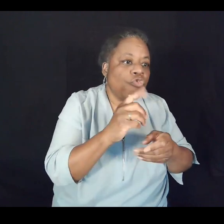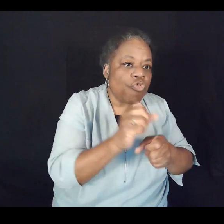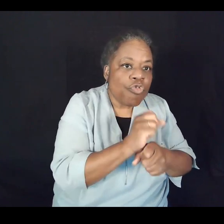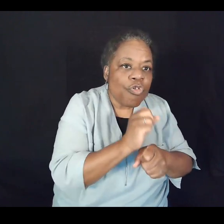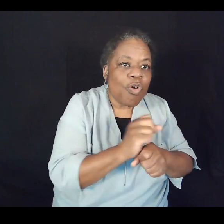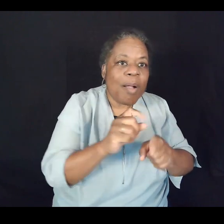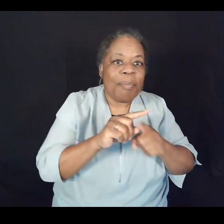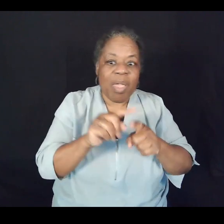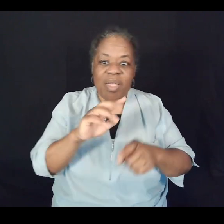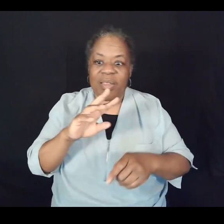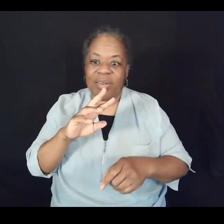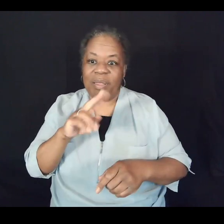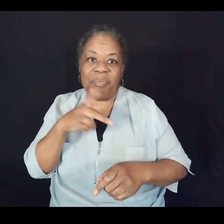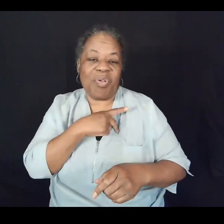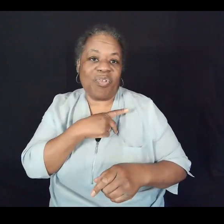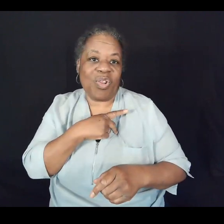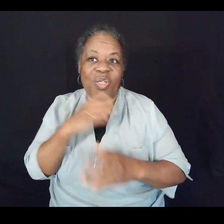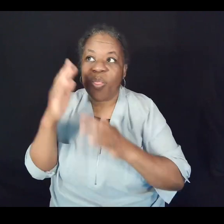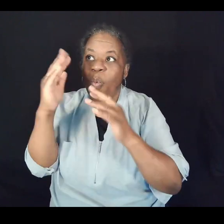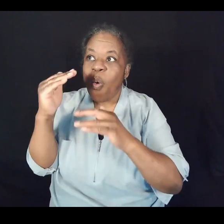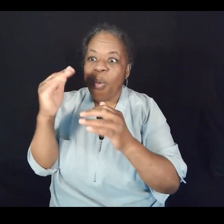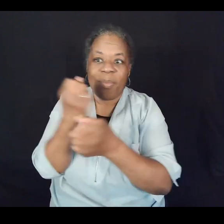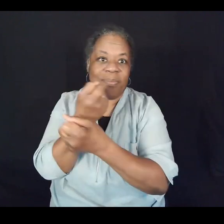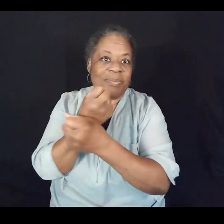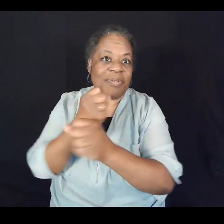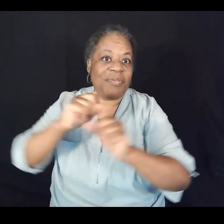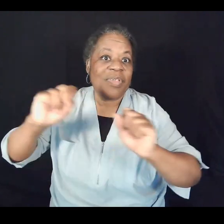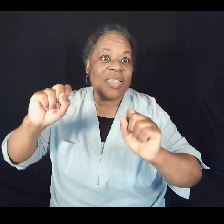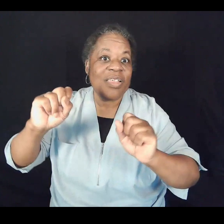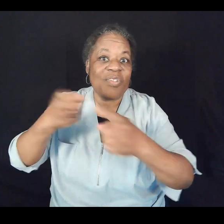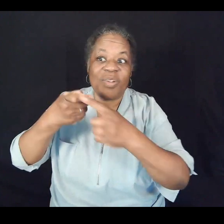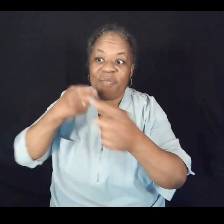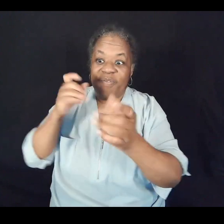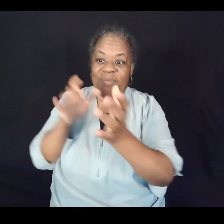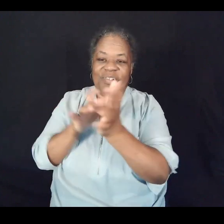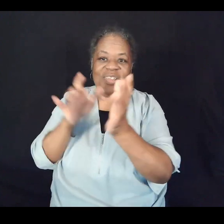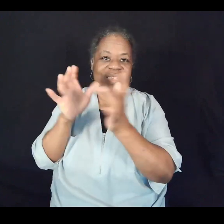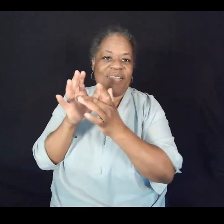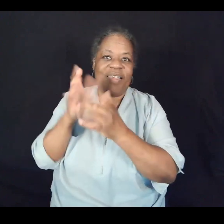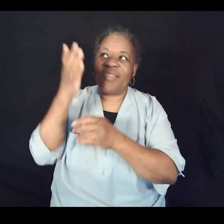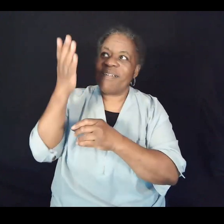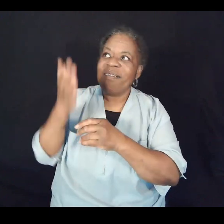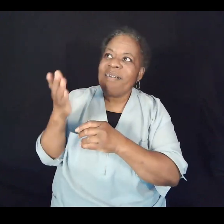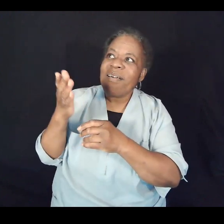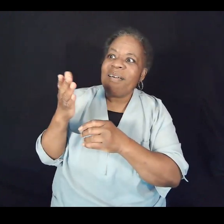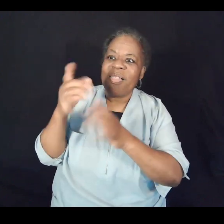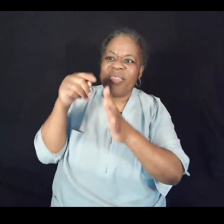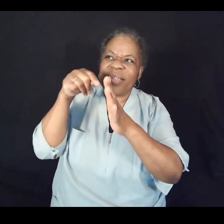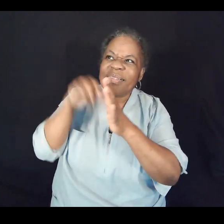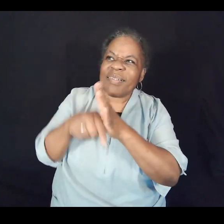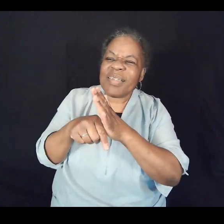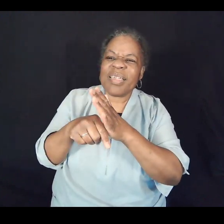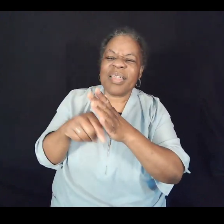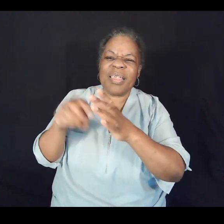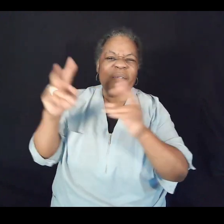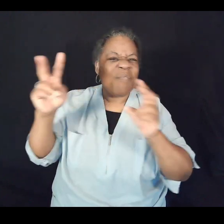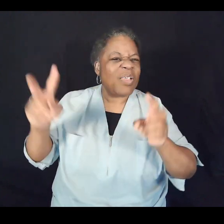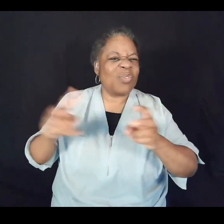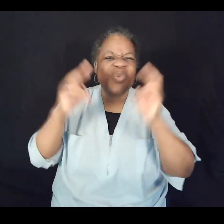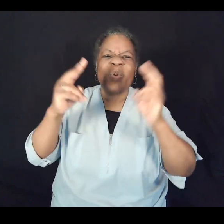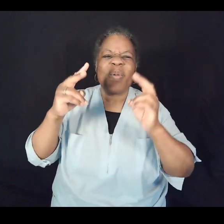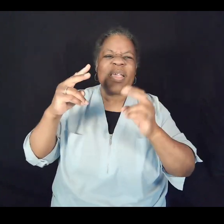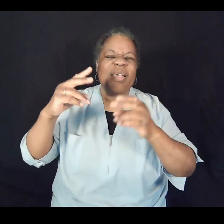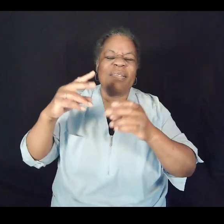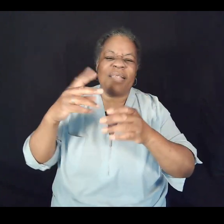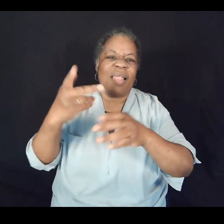personal. The hope of salvation that comes from Jesus, the slain and victorious Lamb, is available for